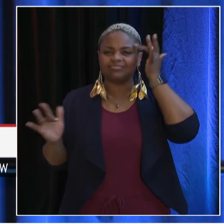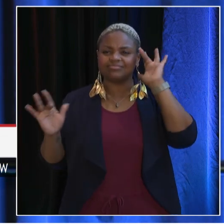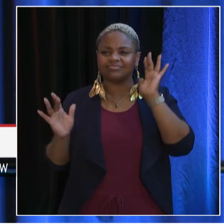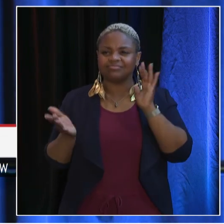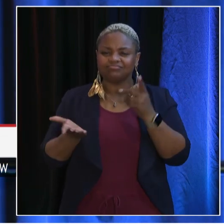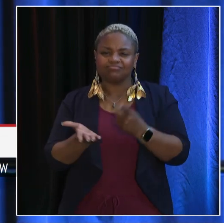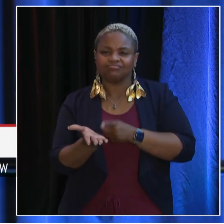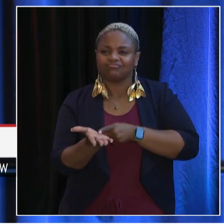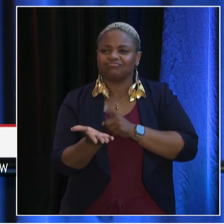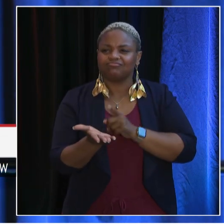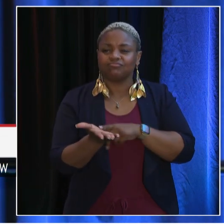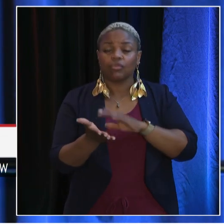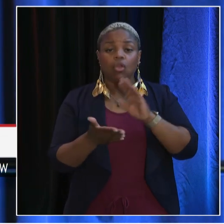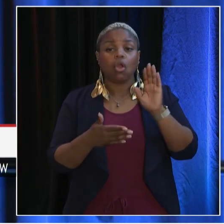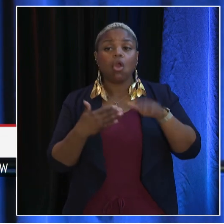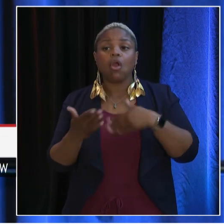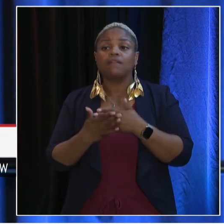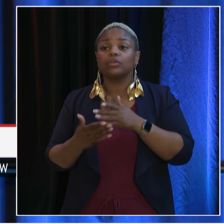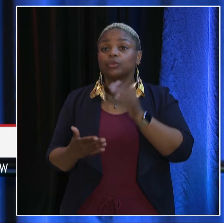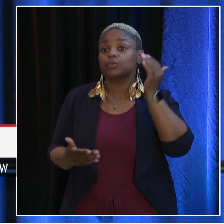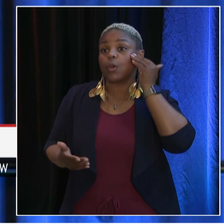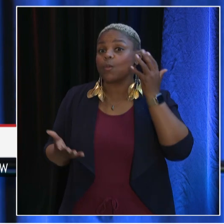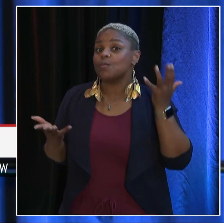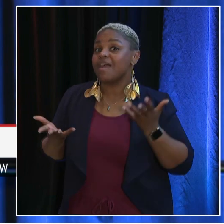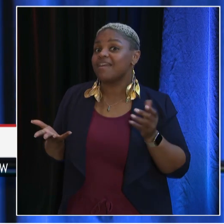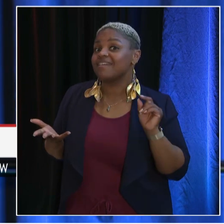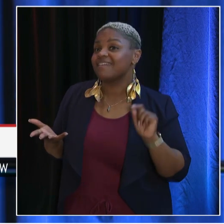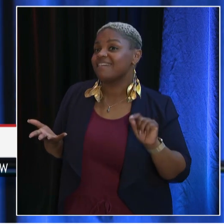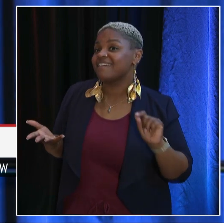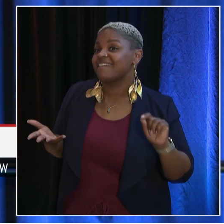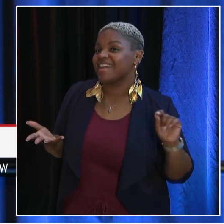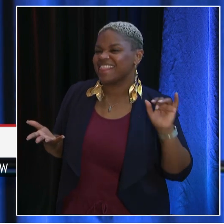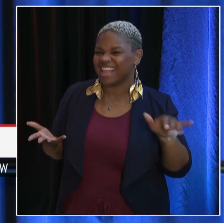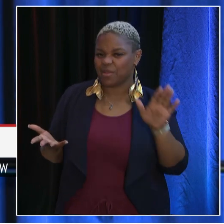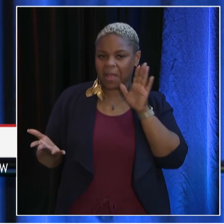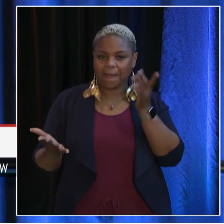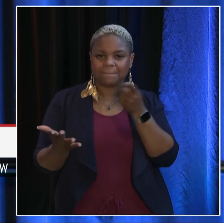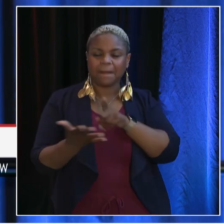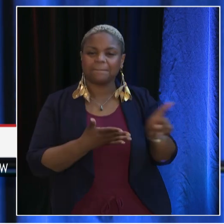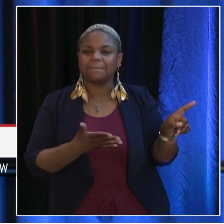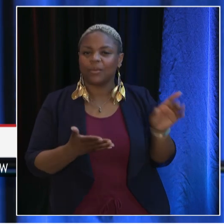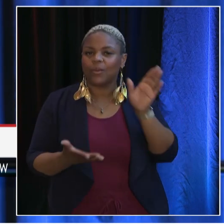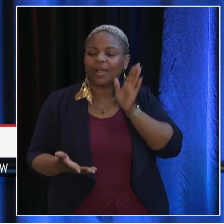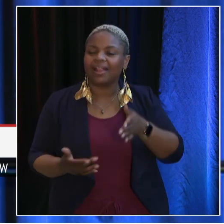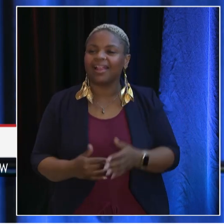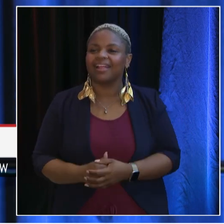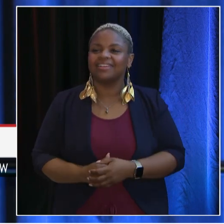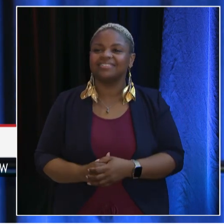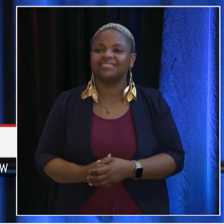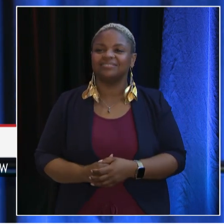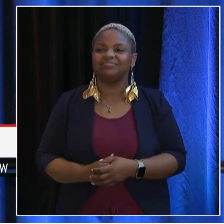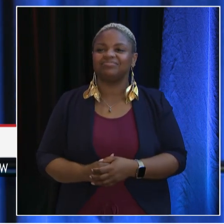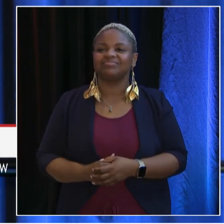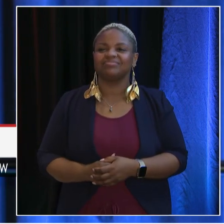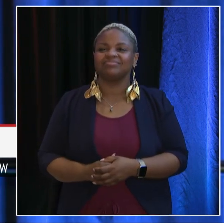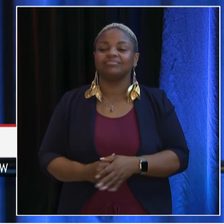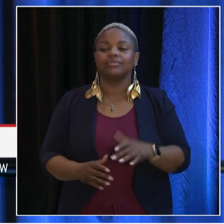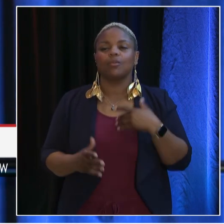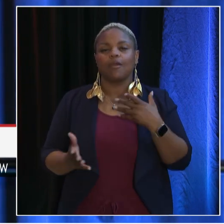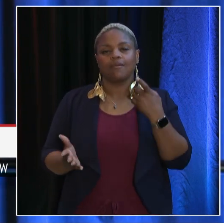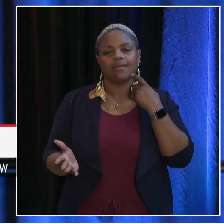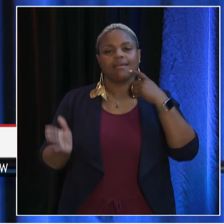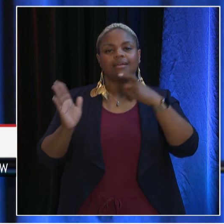about the issues of importance to us. I want to thank the League of Women Voters CEO, Kelly